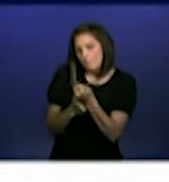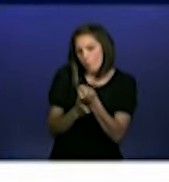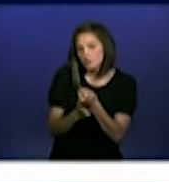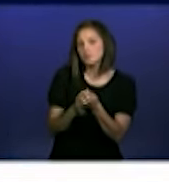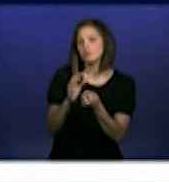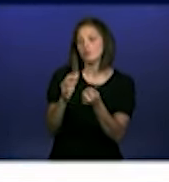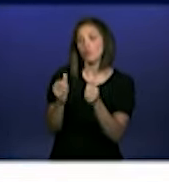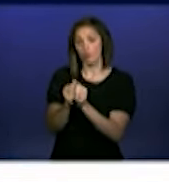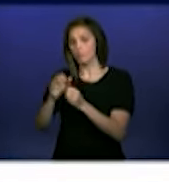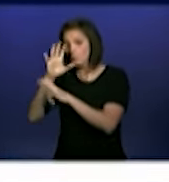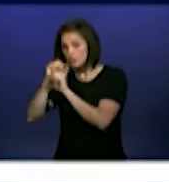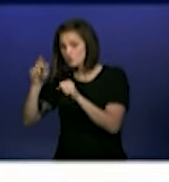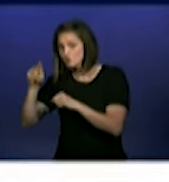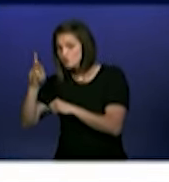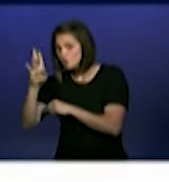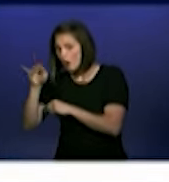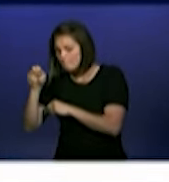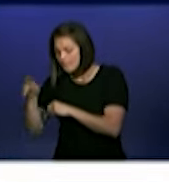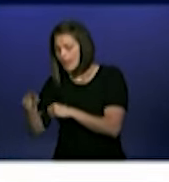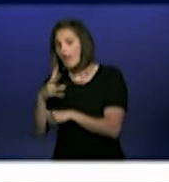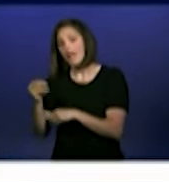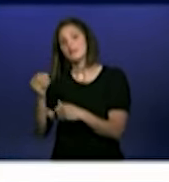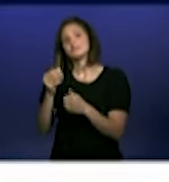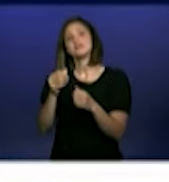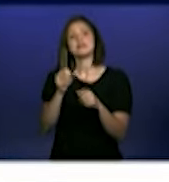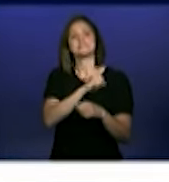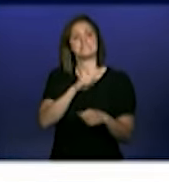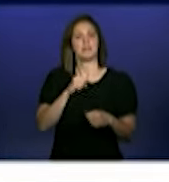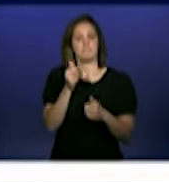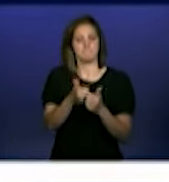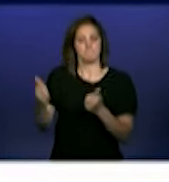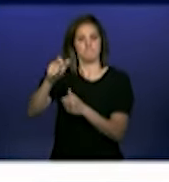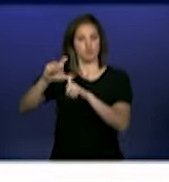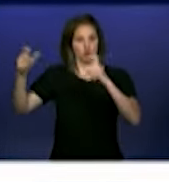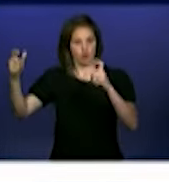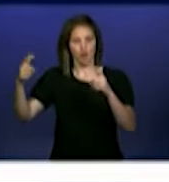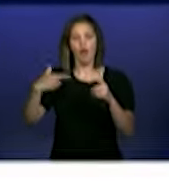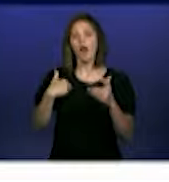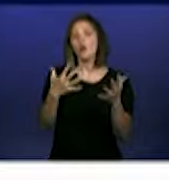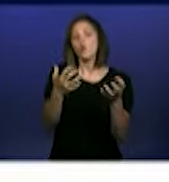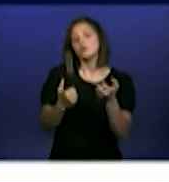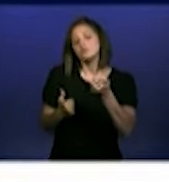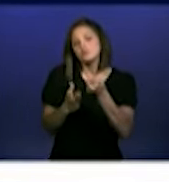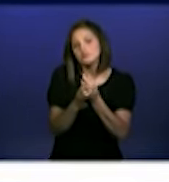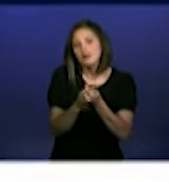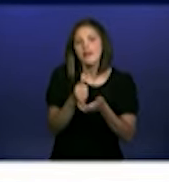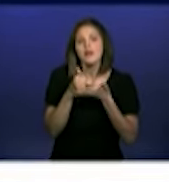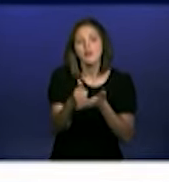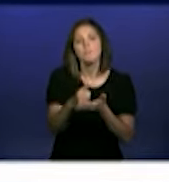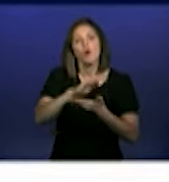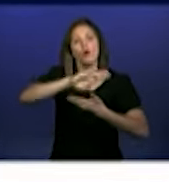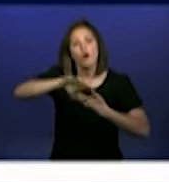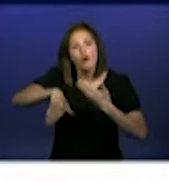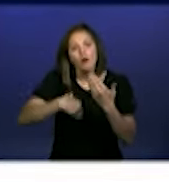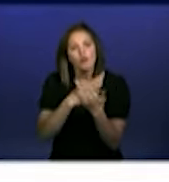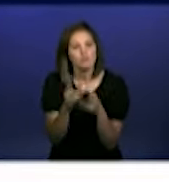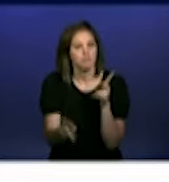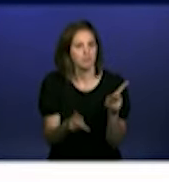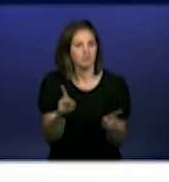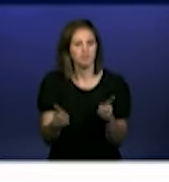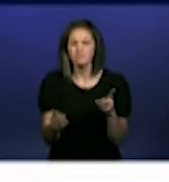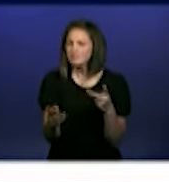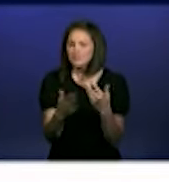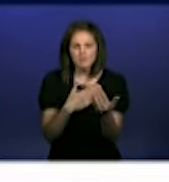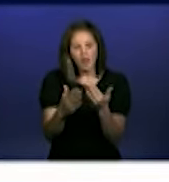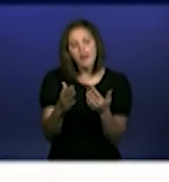Trump and with a new Senate majority is, I think, something that helps all people. It doesn't matter. I mean, an America